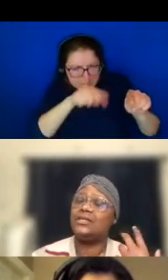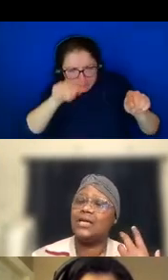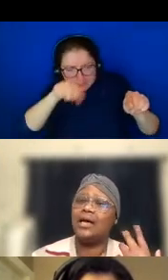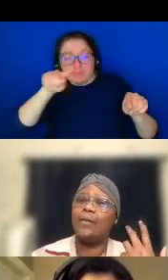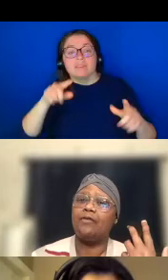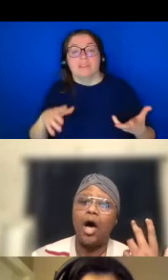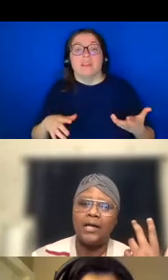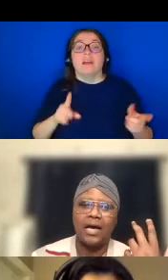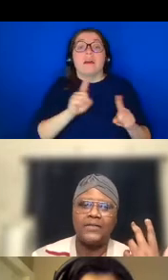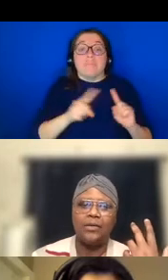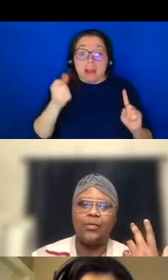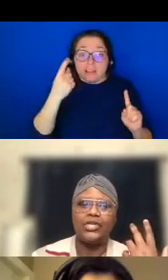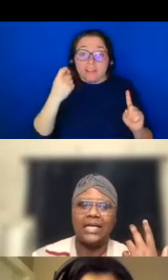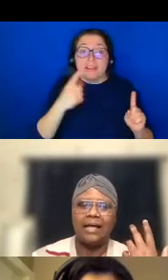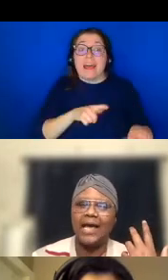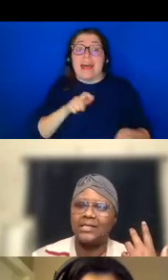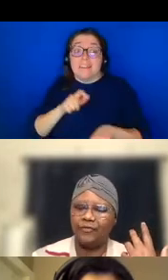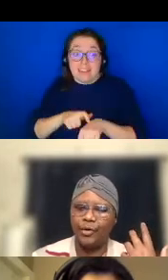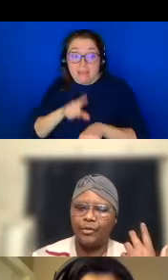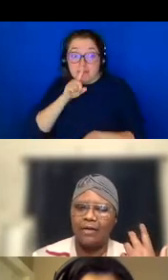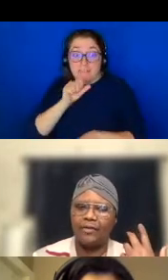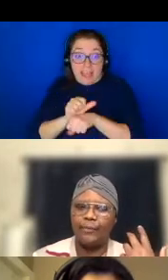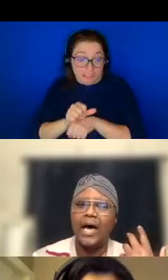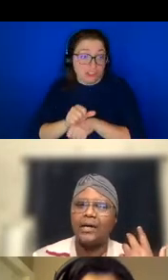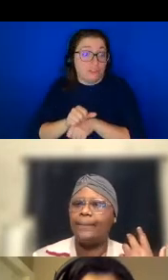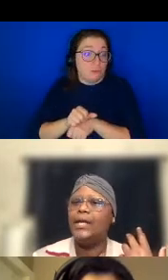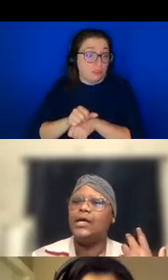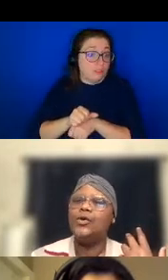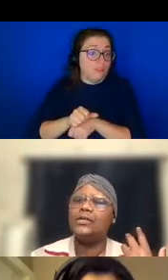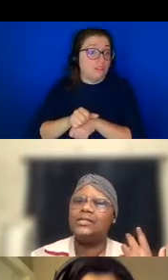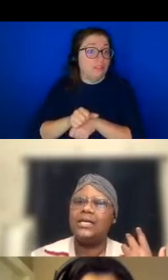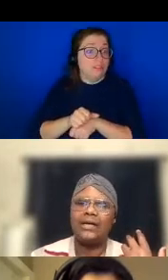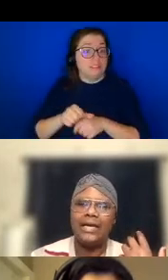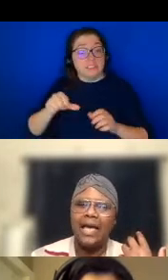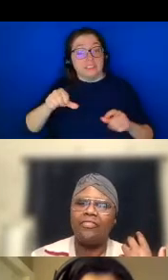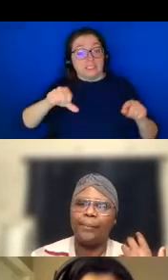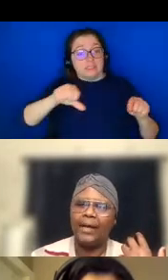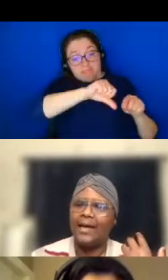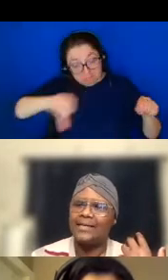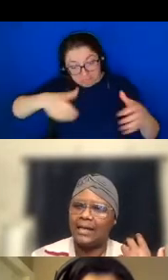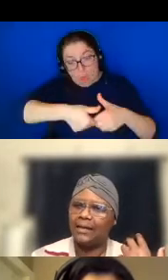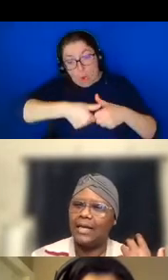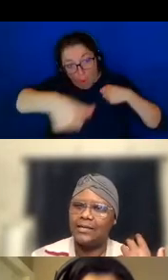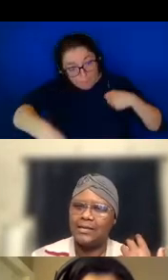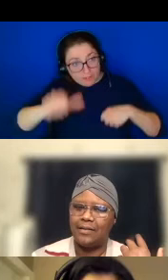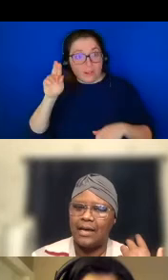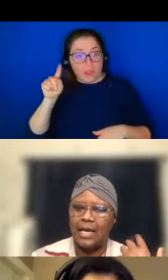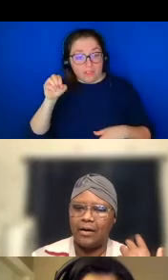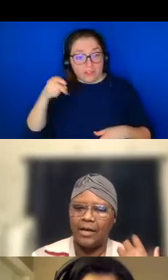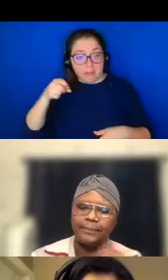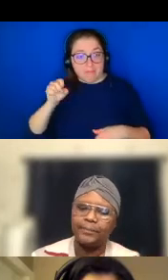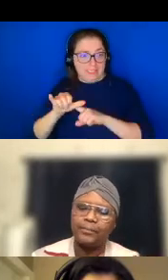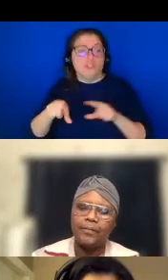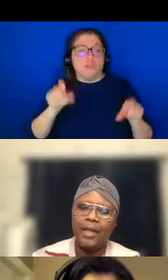the time of autopsy, which is that last photograph at the bottom, you can see that again, the blood has settled into that